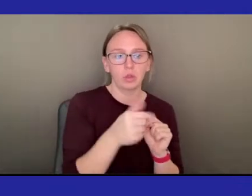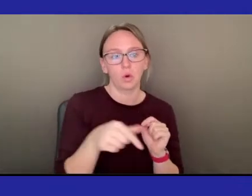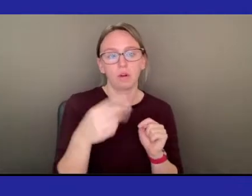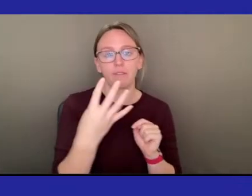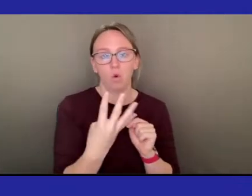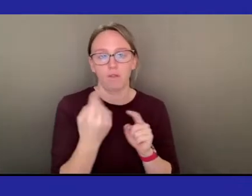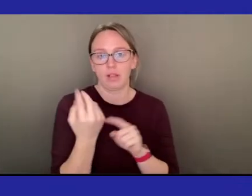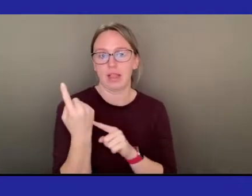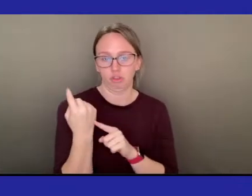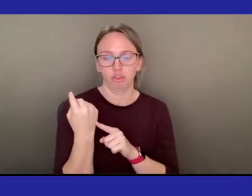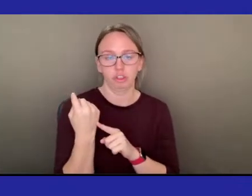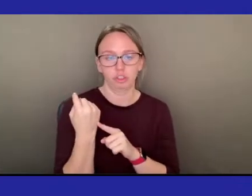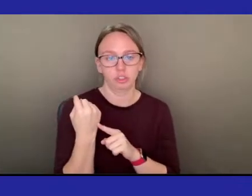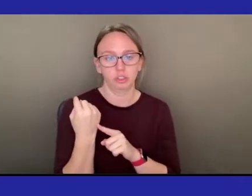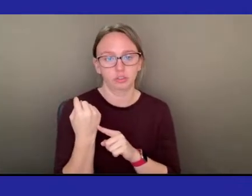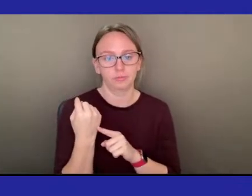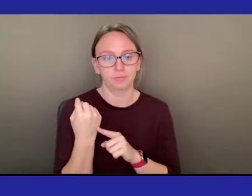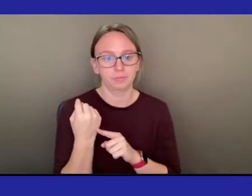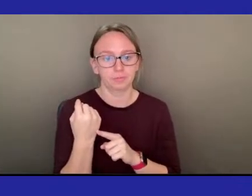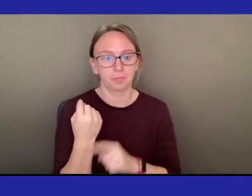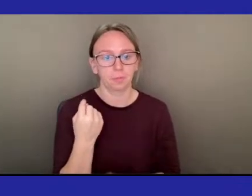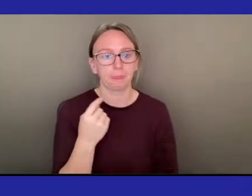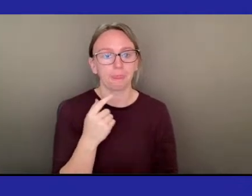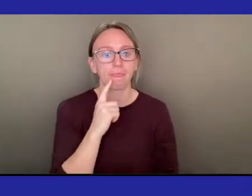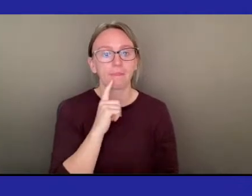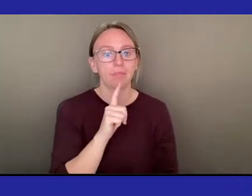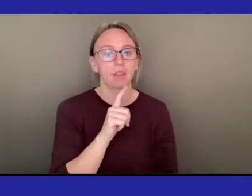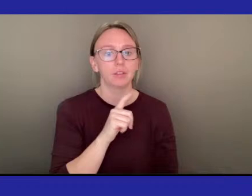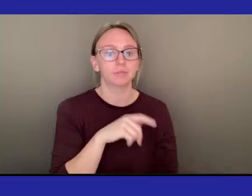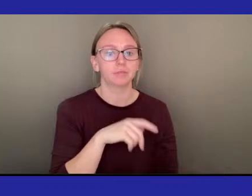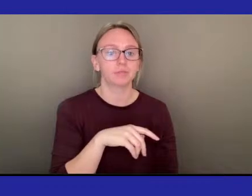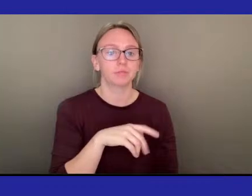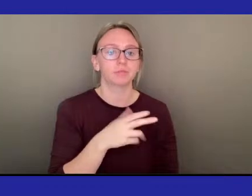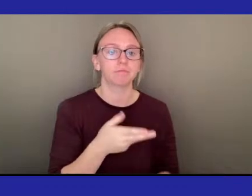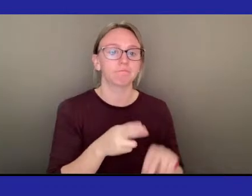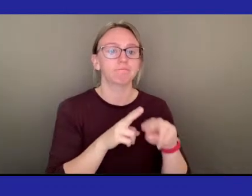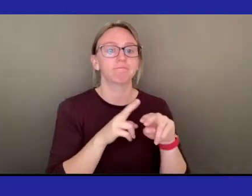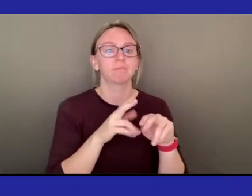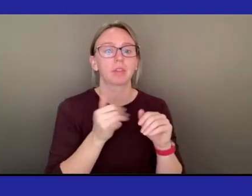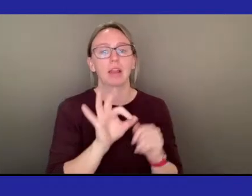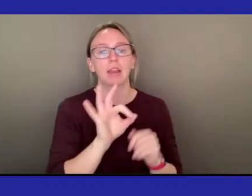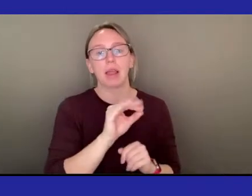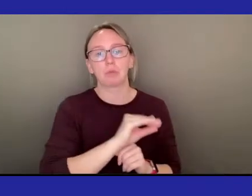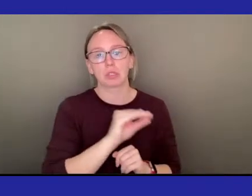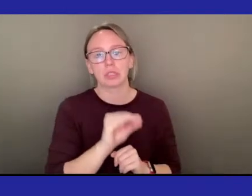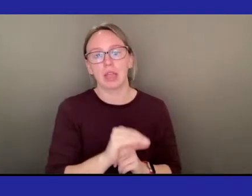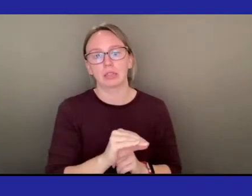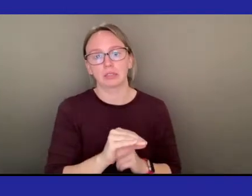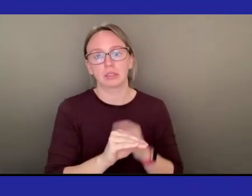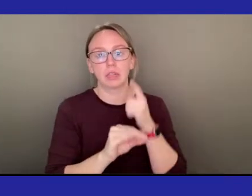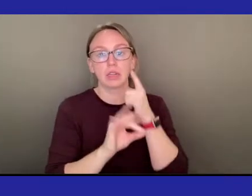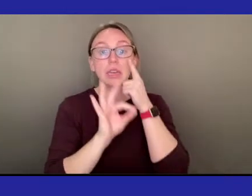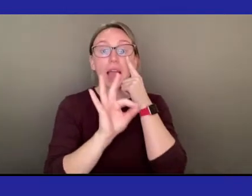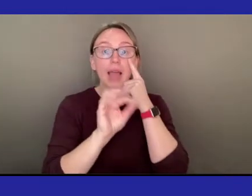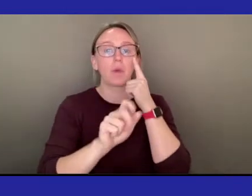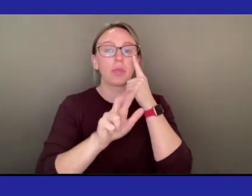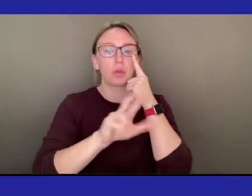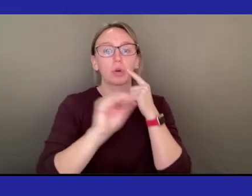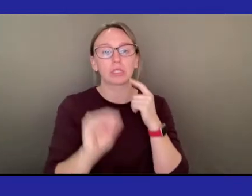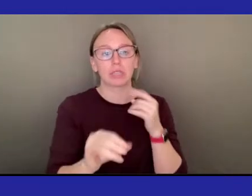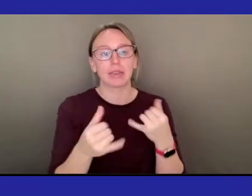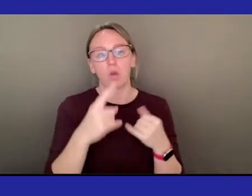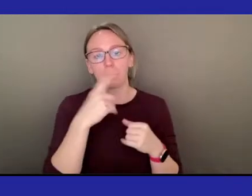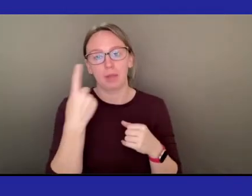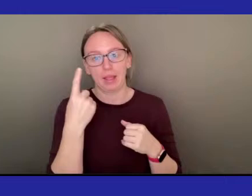to 9.3% now. Our Black or African American has bounced around from 4s